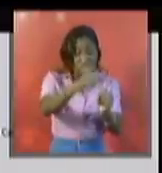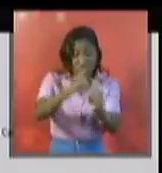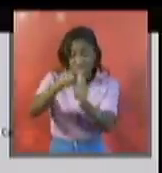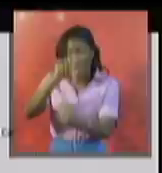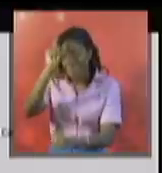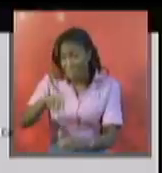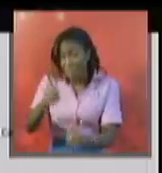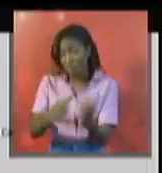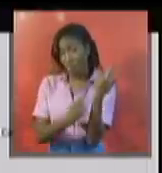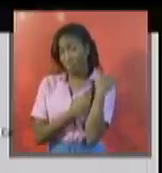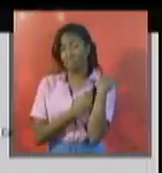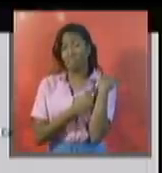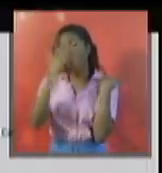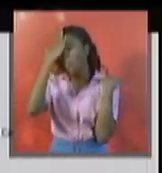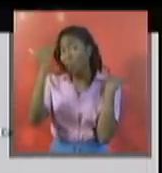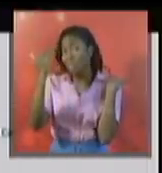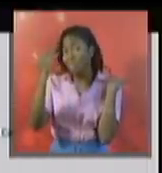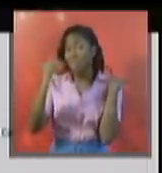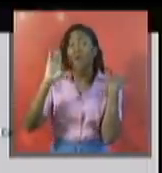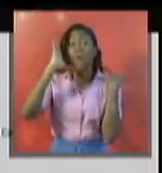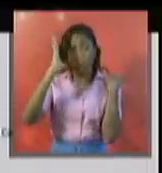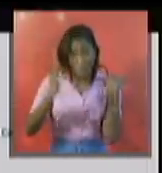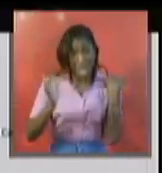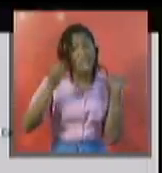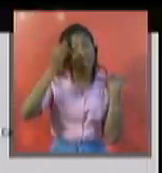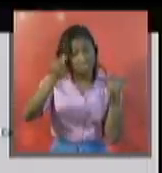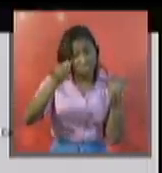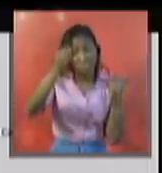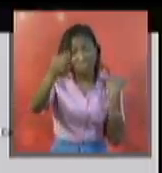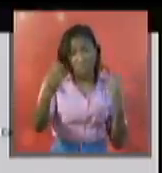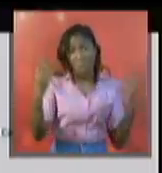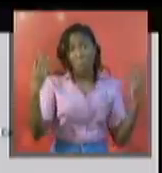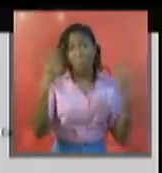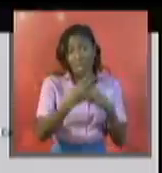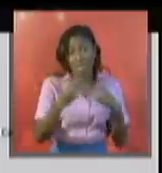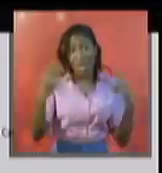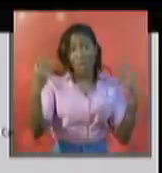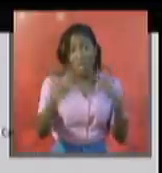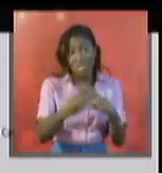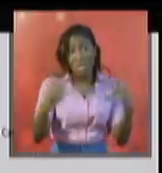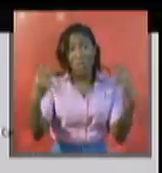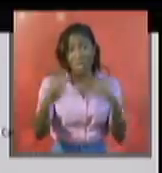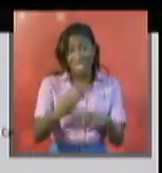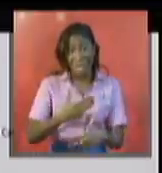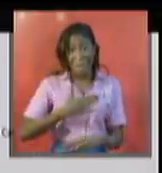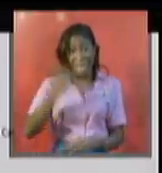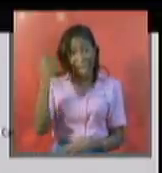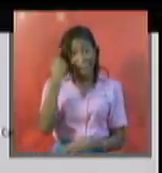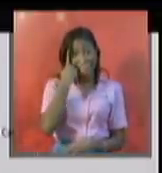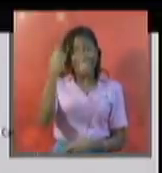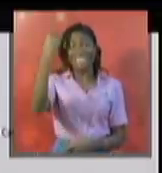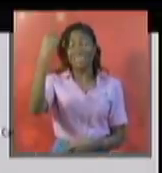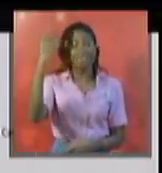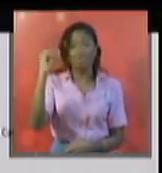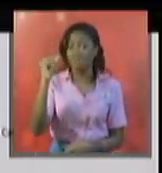epidemic inevitably gets worse. This is not an opinion. This is the unforgiving